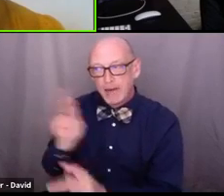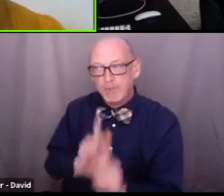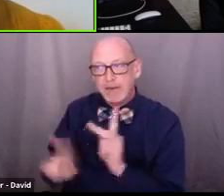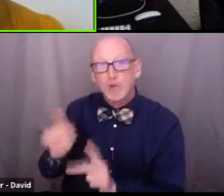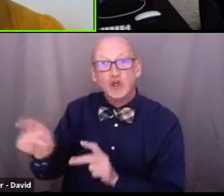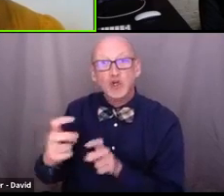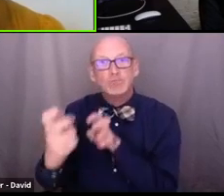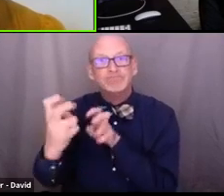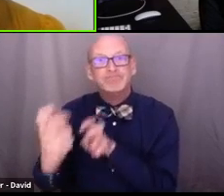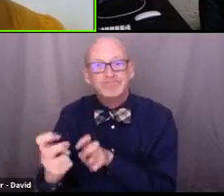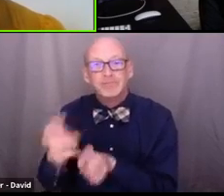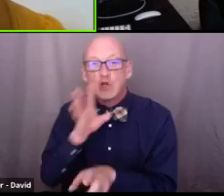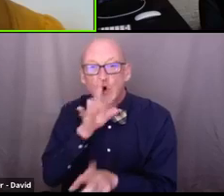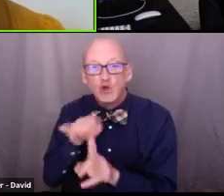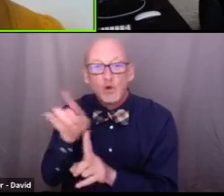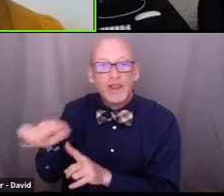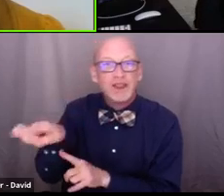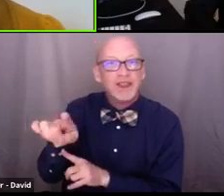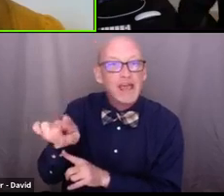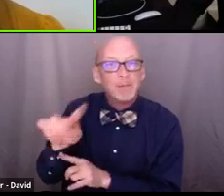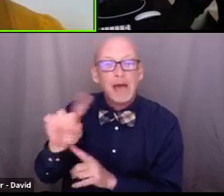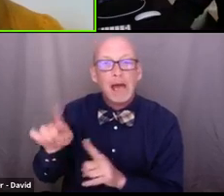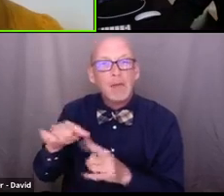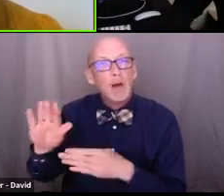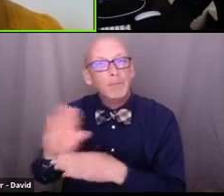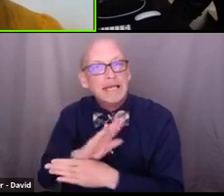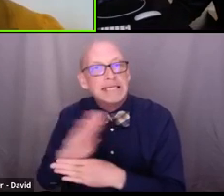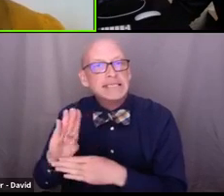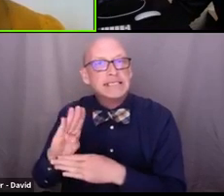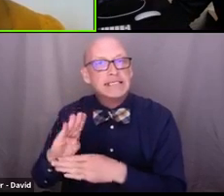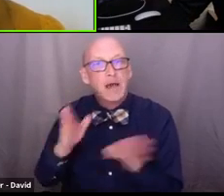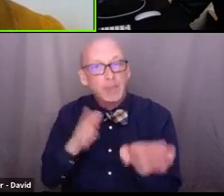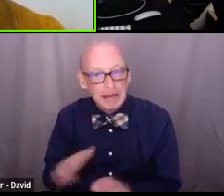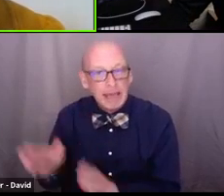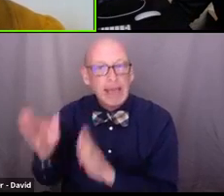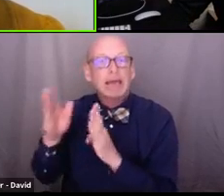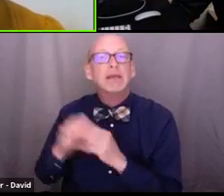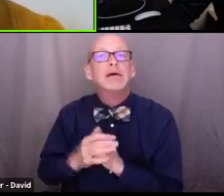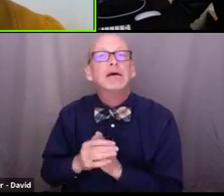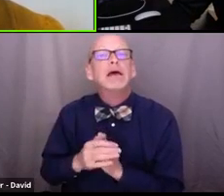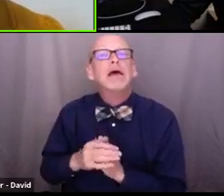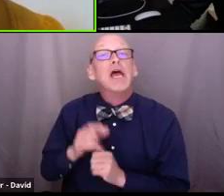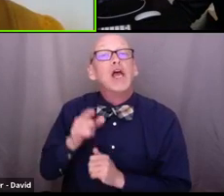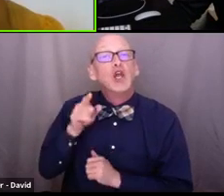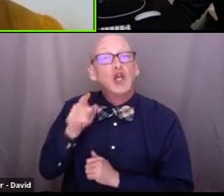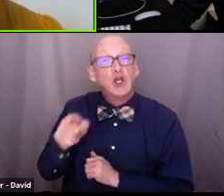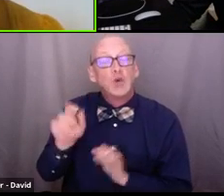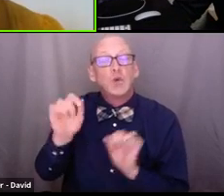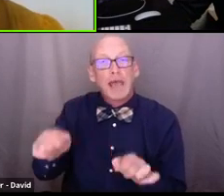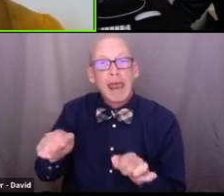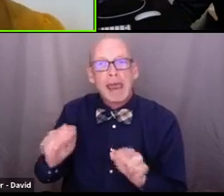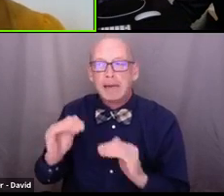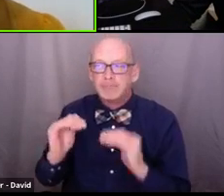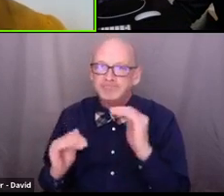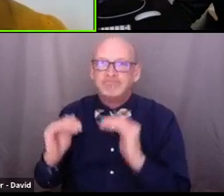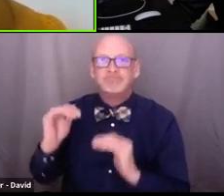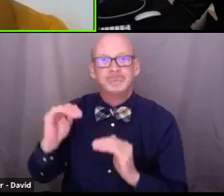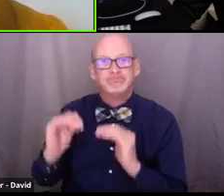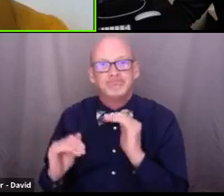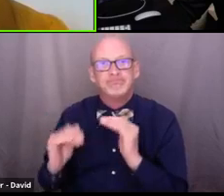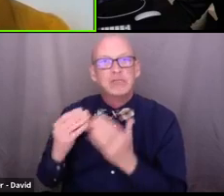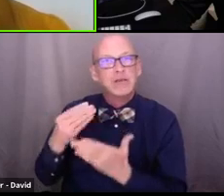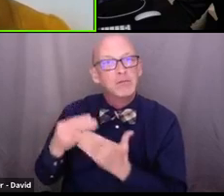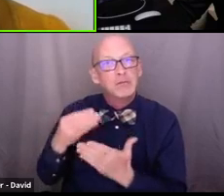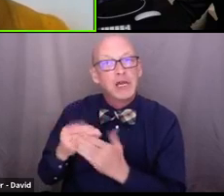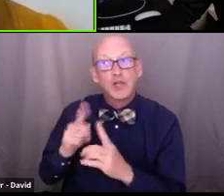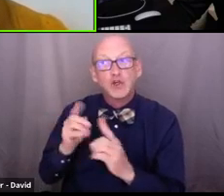down and talk to them about your business plan and how you want to grow and how you can leverage their capital in order to get